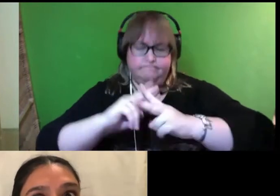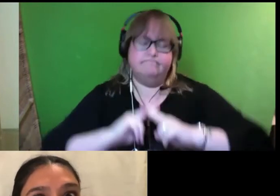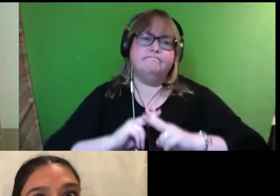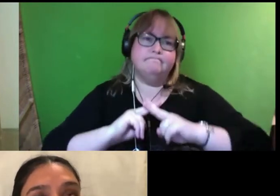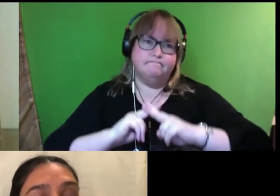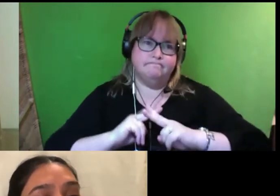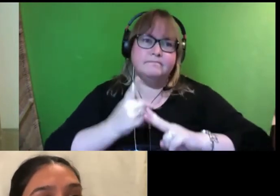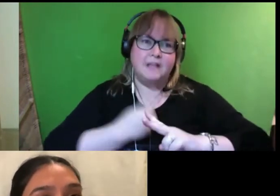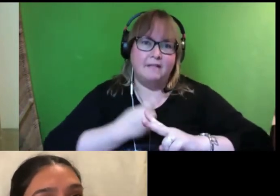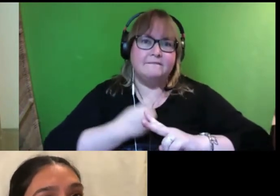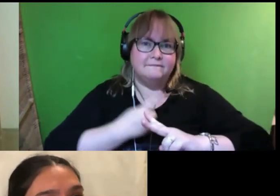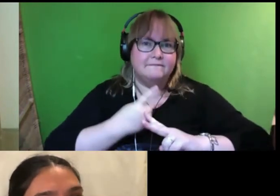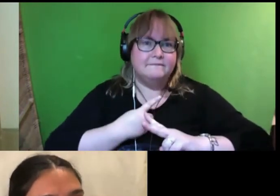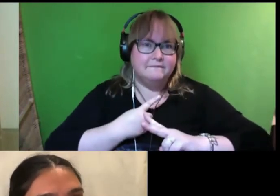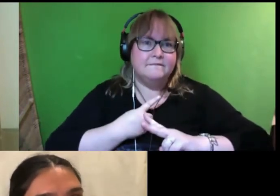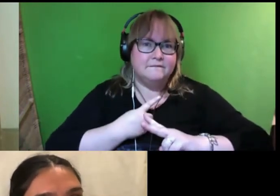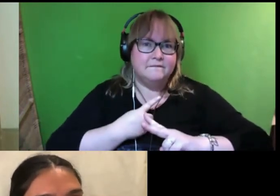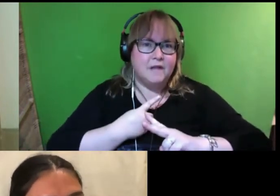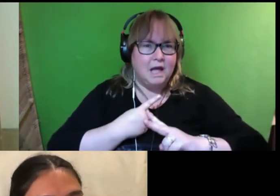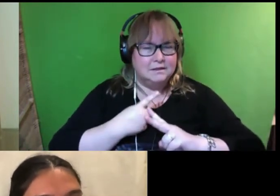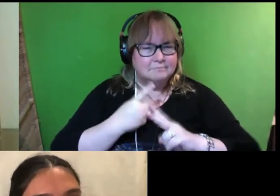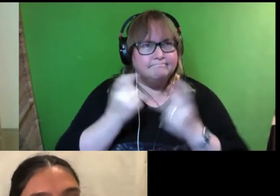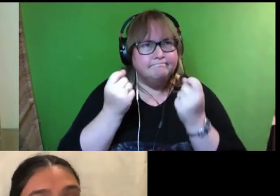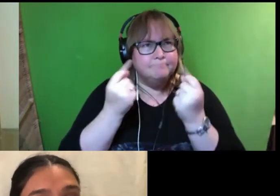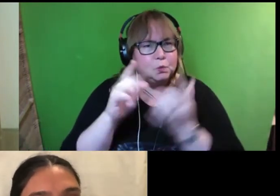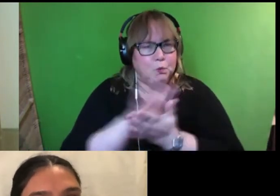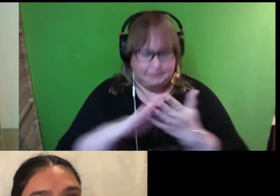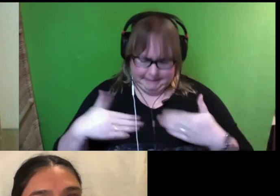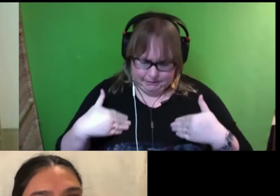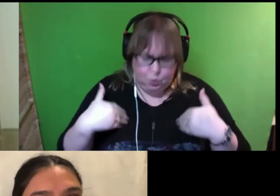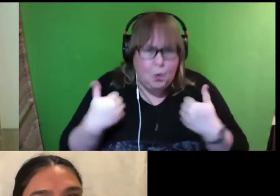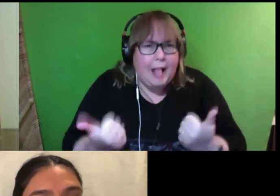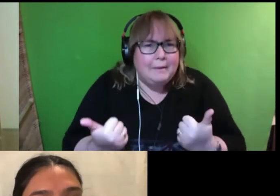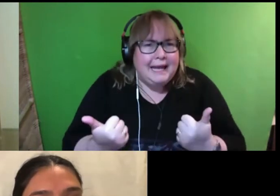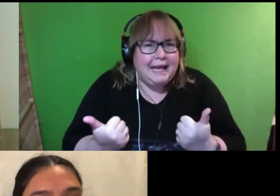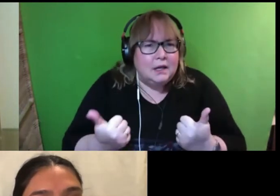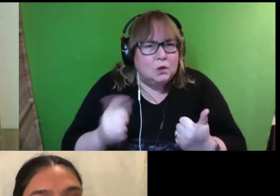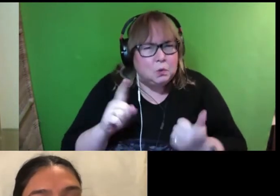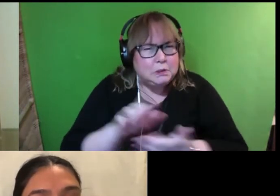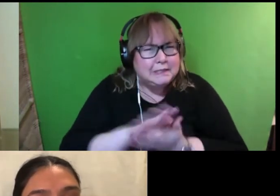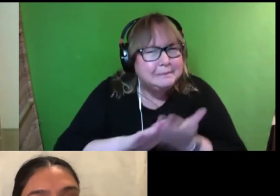really what well-being means to me as someone who's